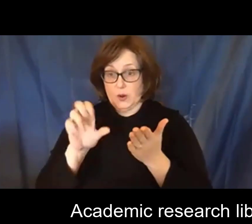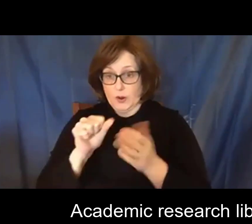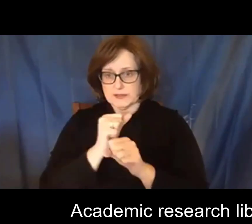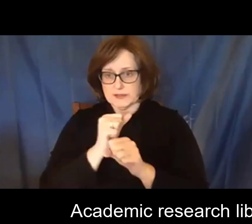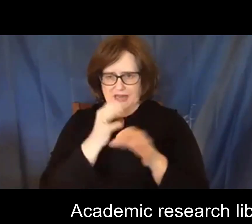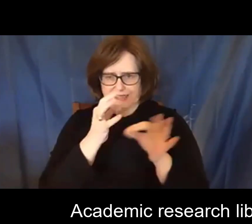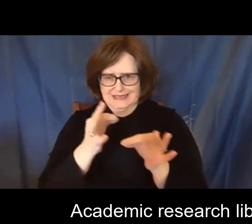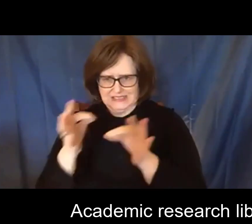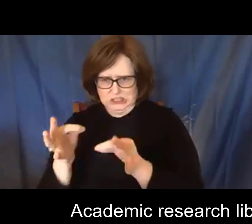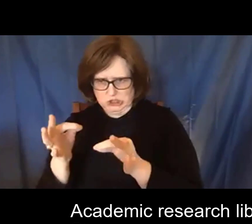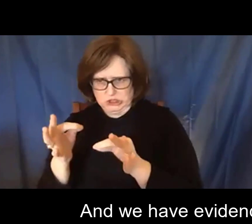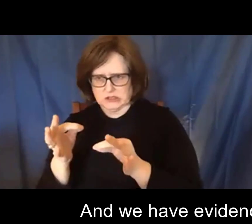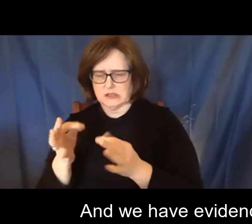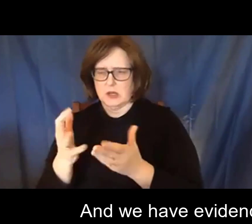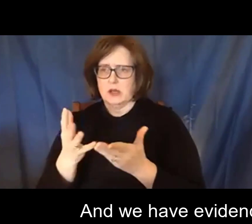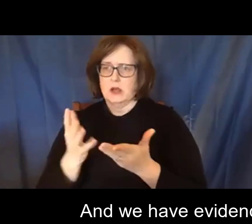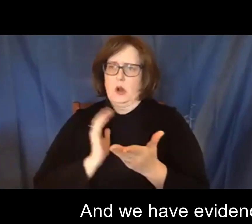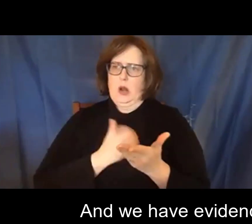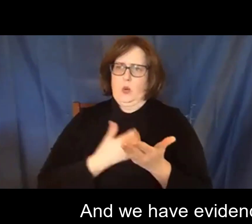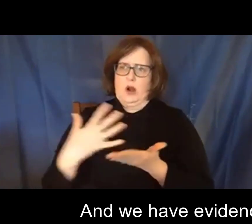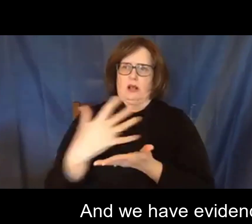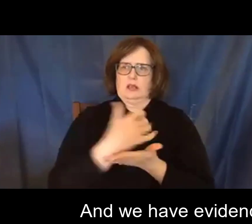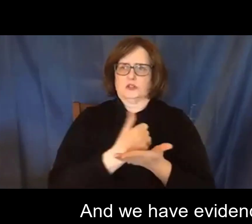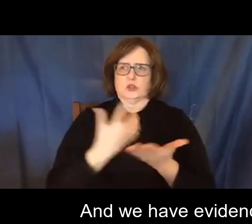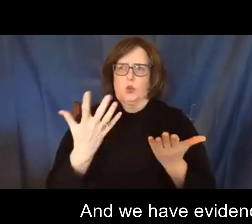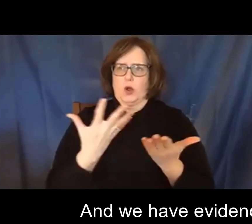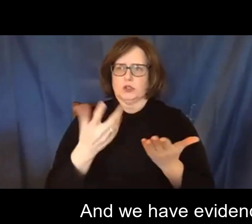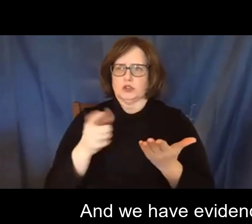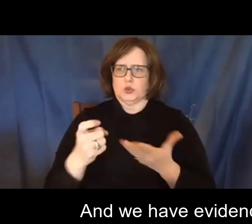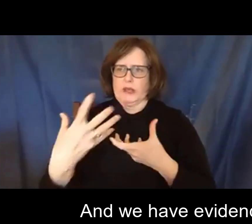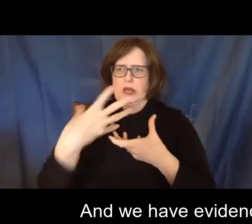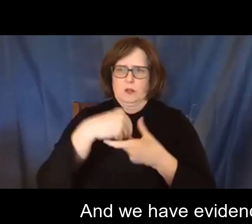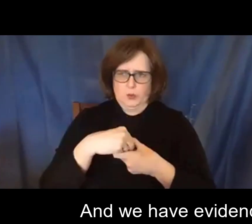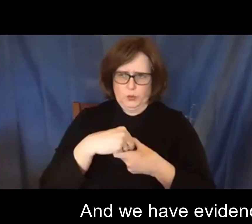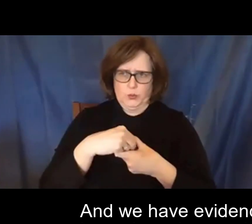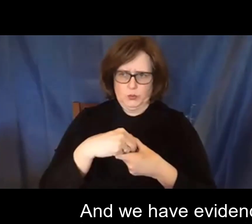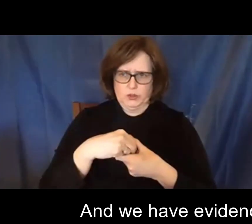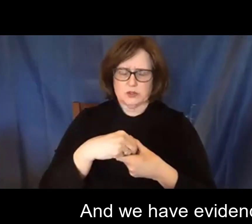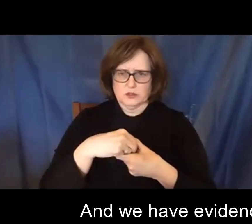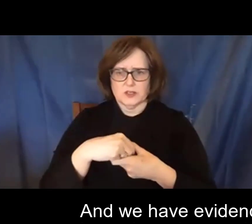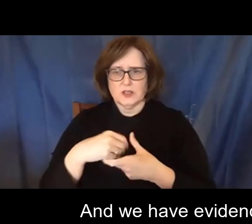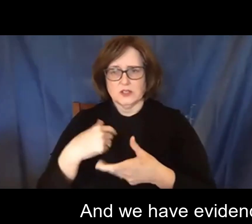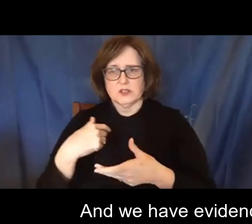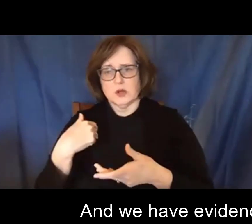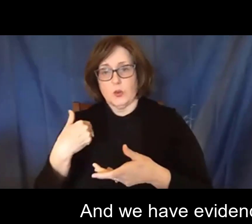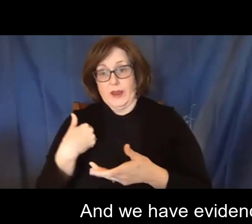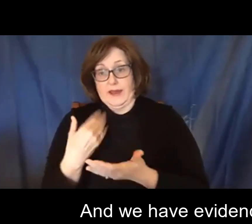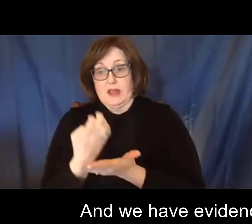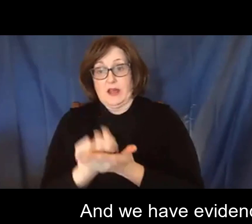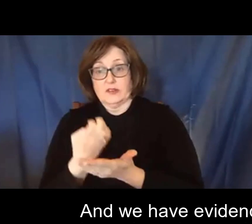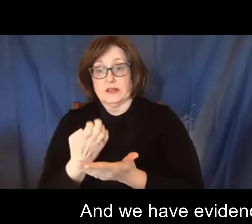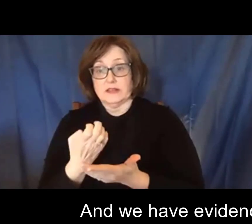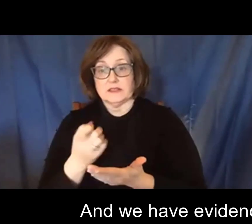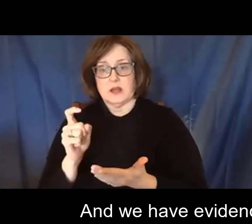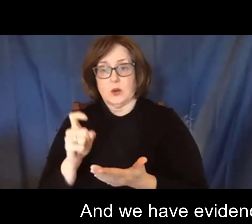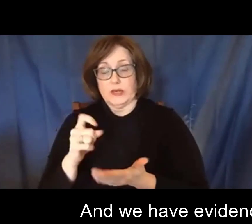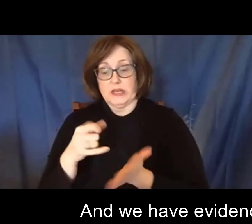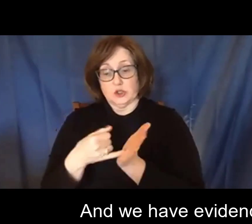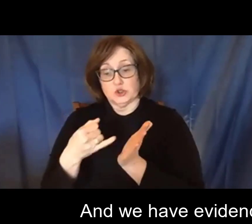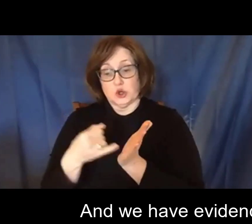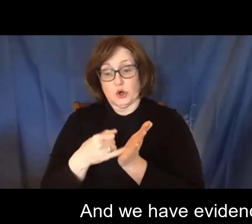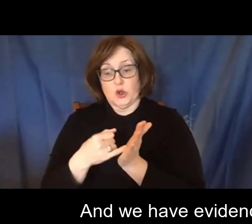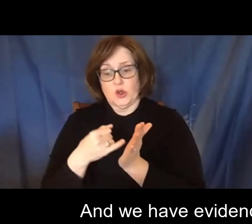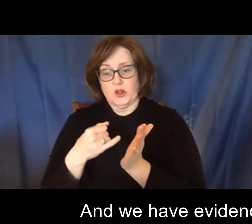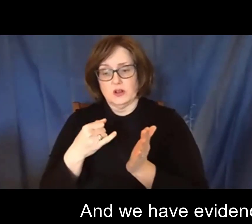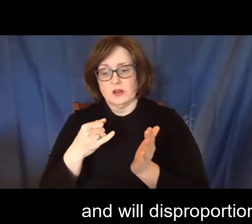include in their collections. And we have evidence that many of the journals under consideration for culling are in the